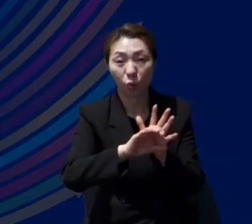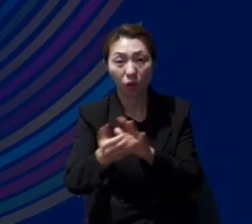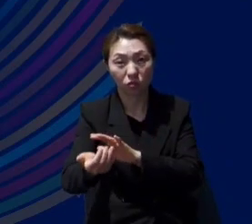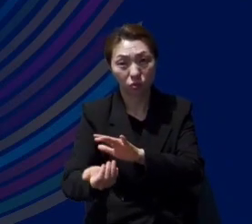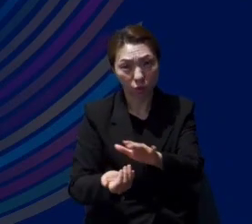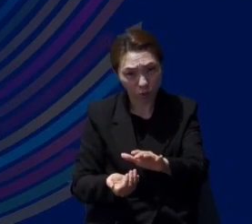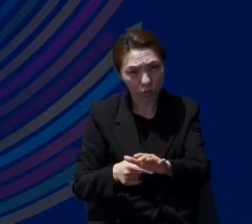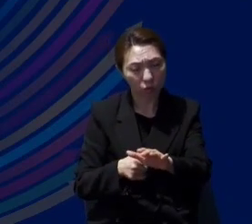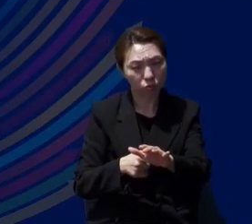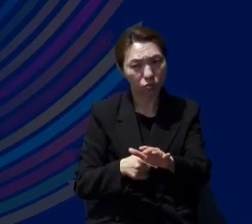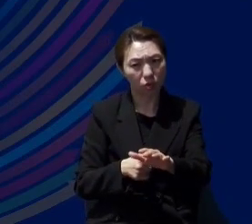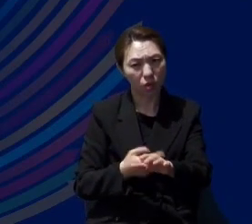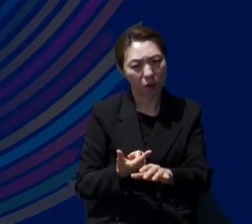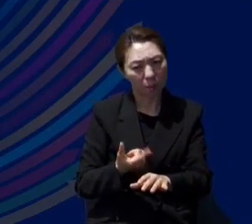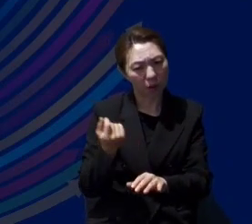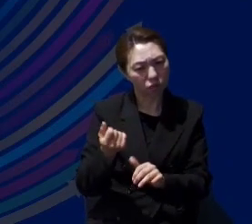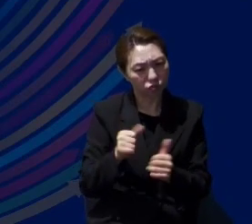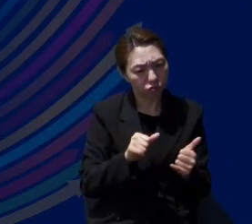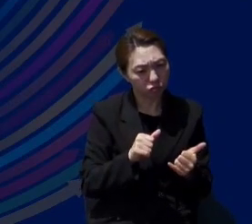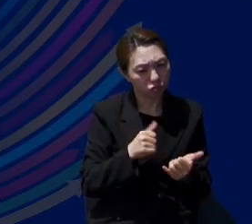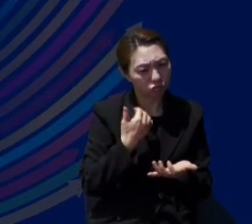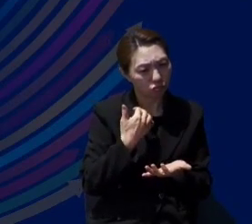is really rather remarkable.